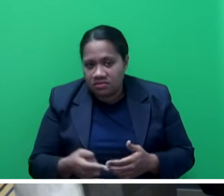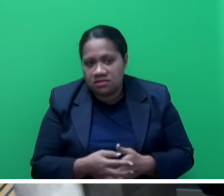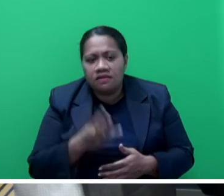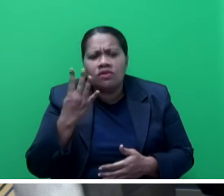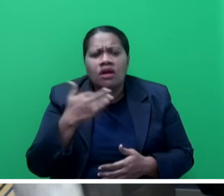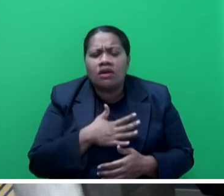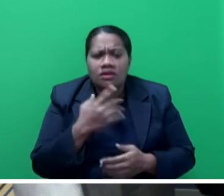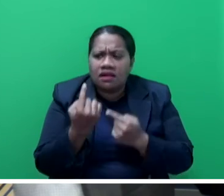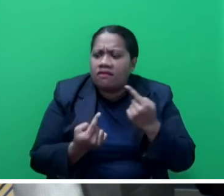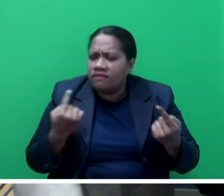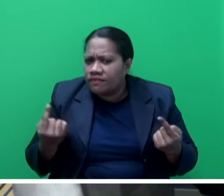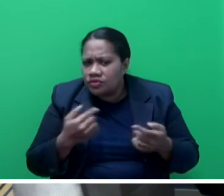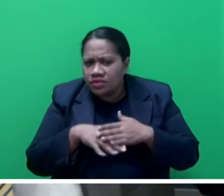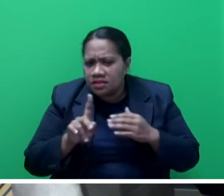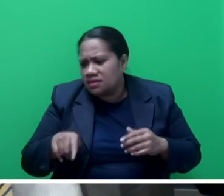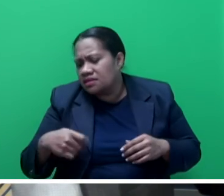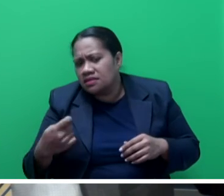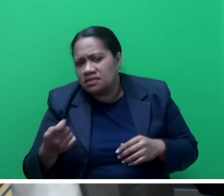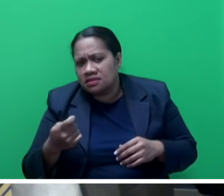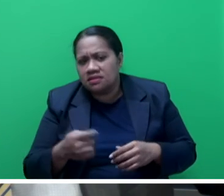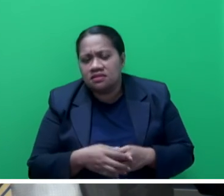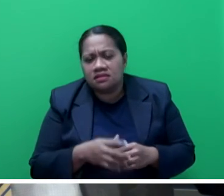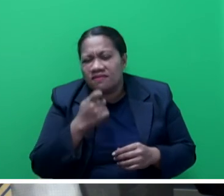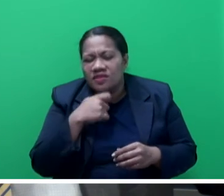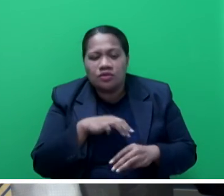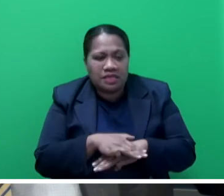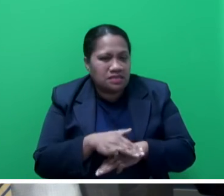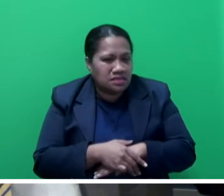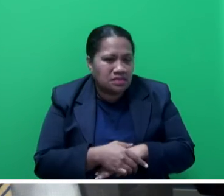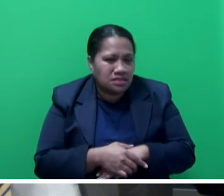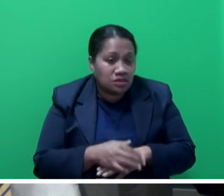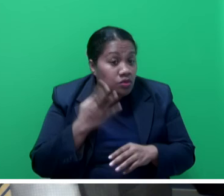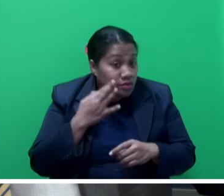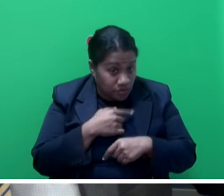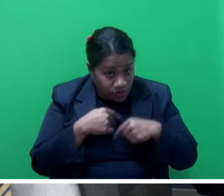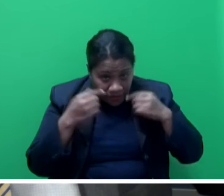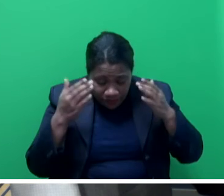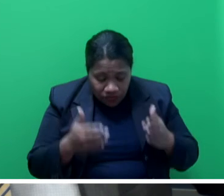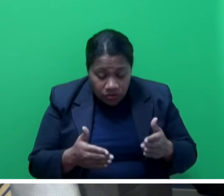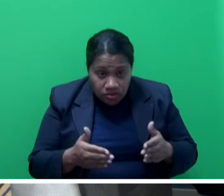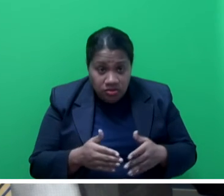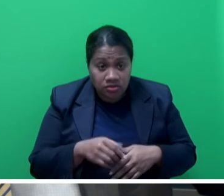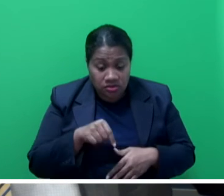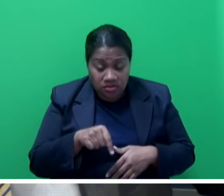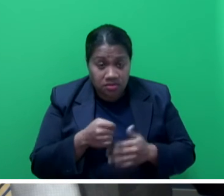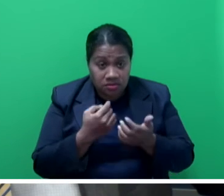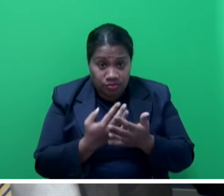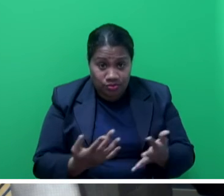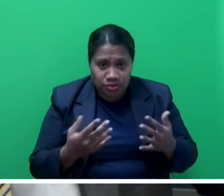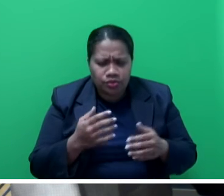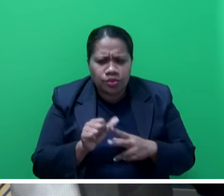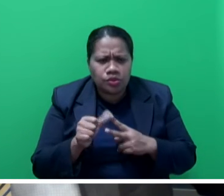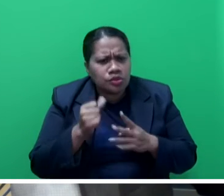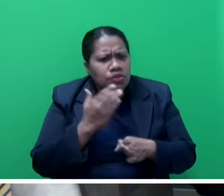145,400 individuals in the coming few months. While we focus on this target population, we're also working to ensure vaccines for